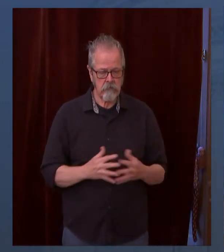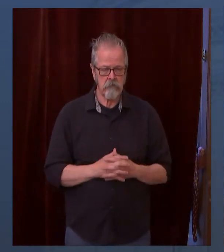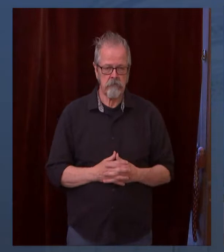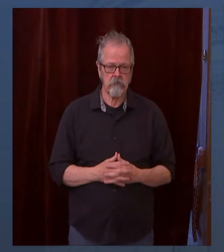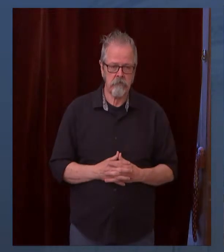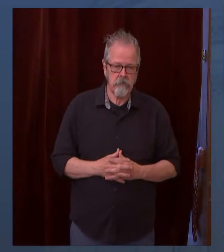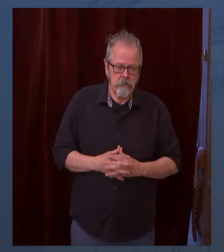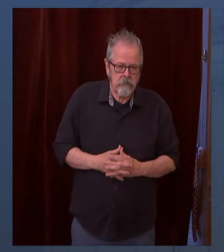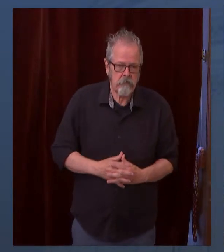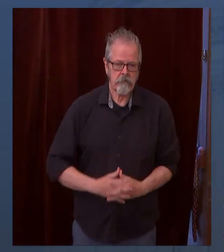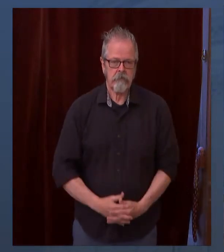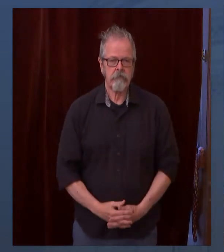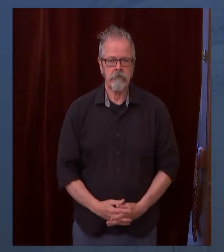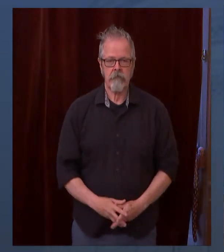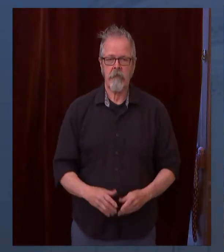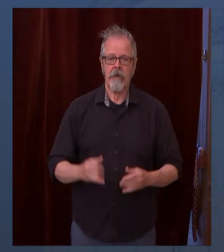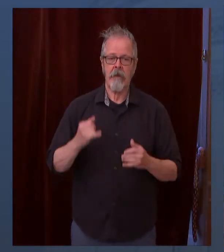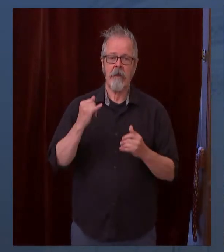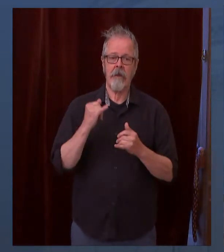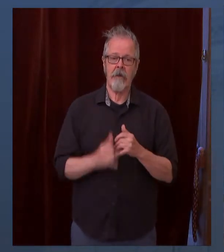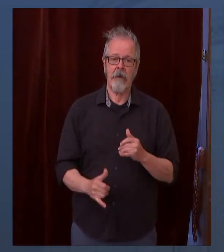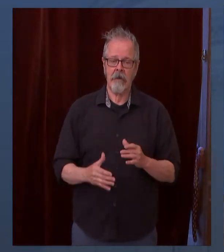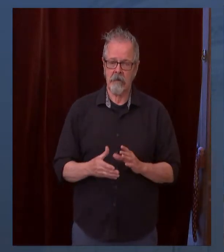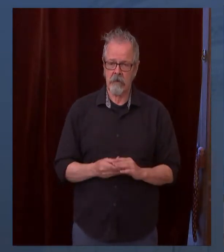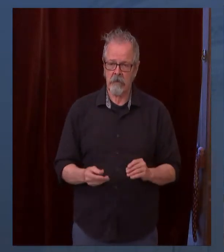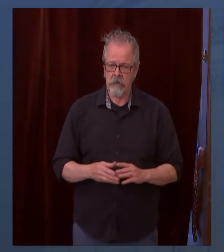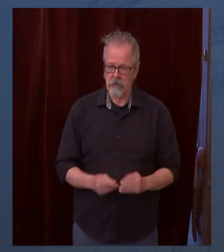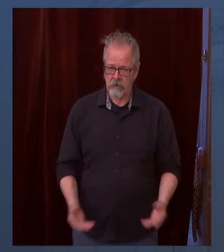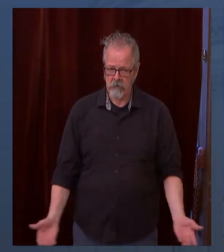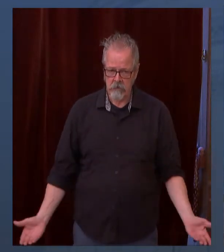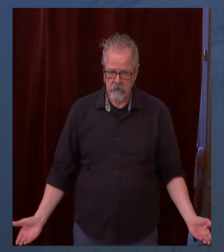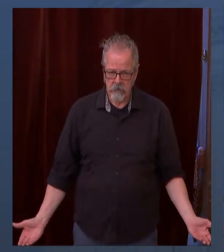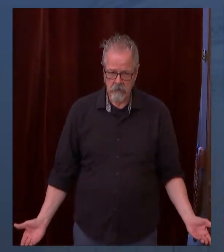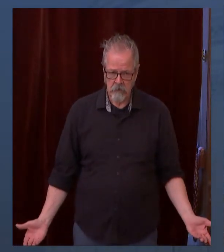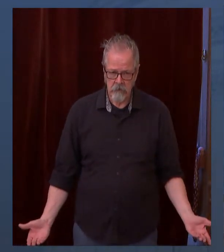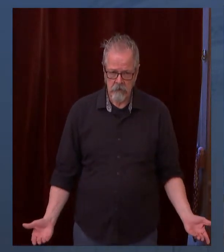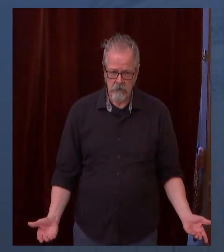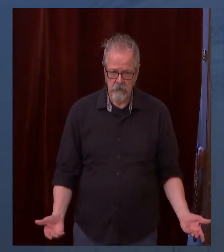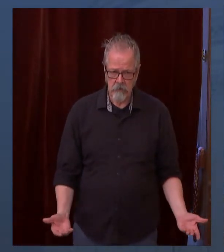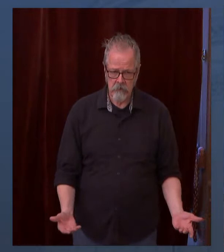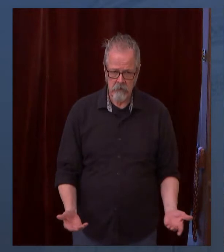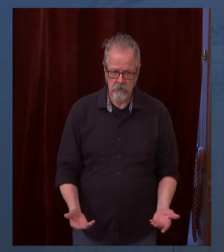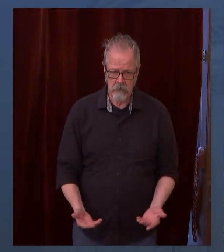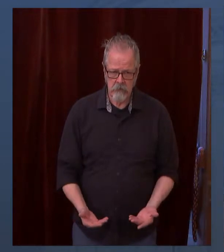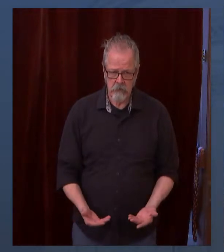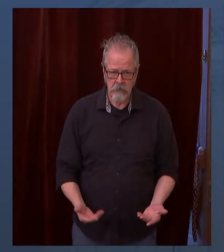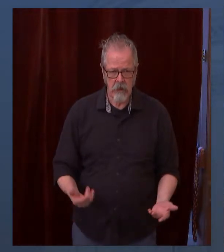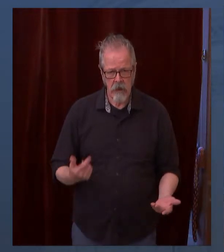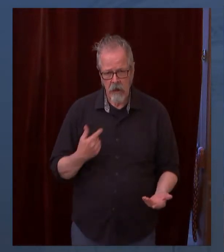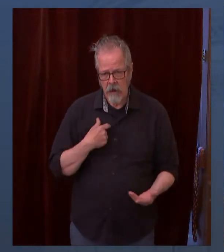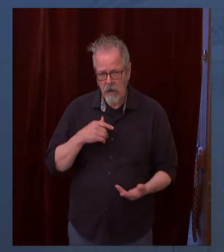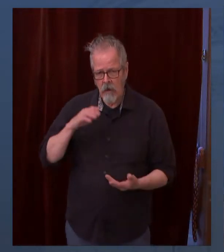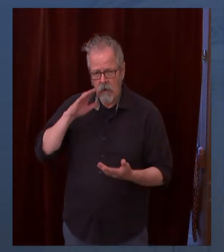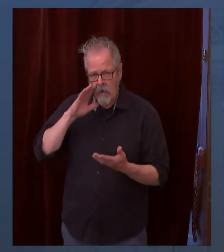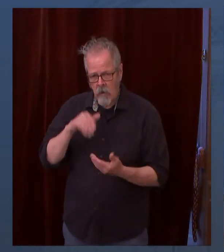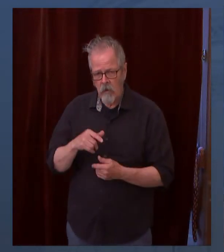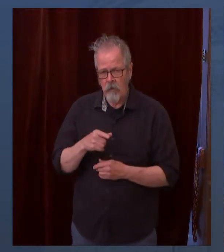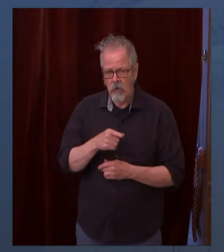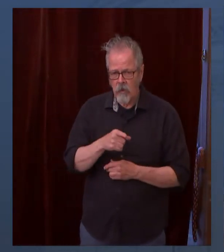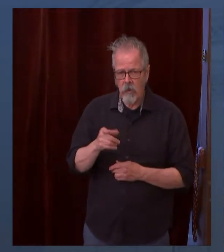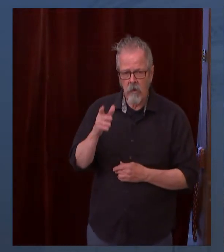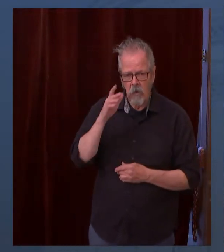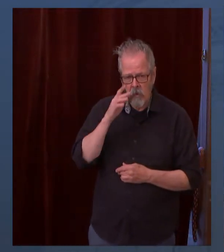Any closing remarks? Just to really hope people can save themselves and their